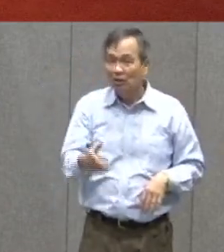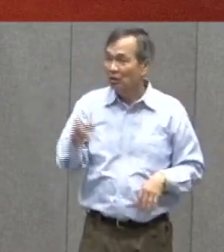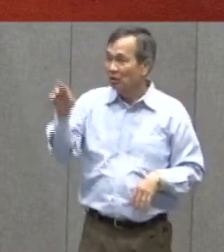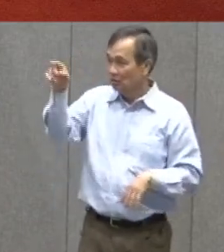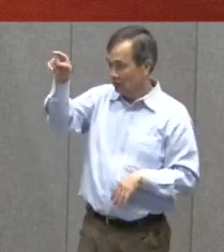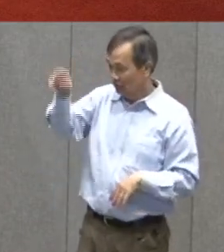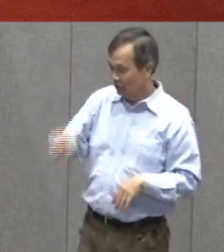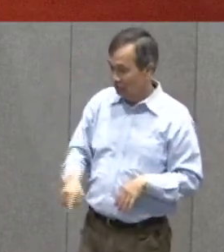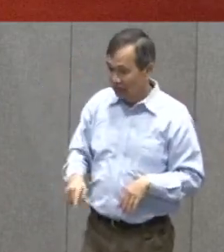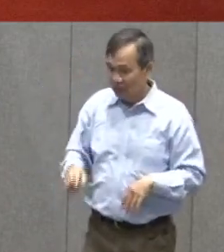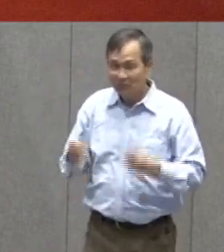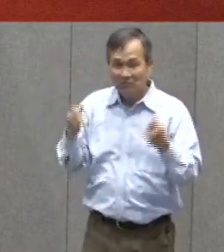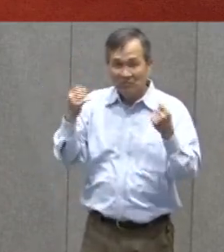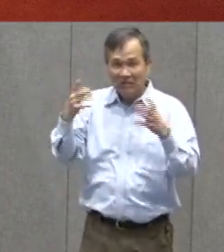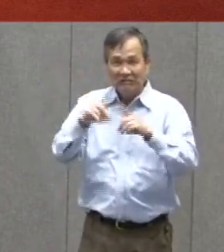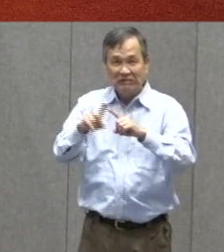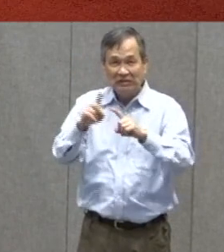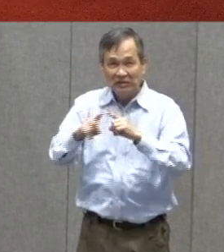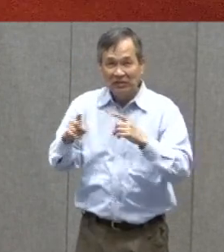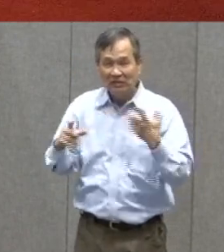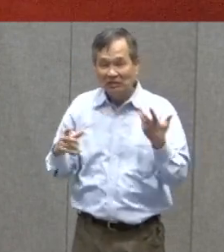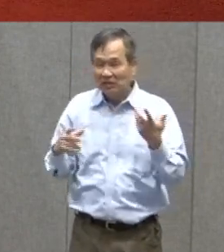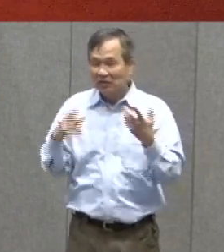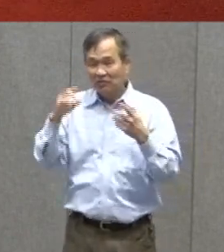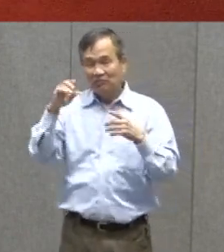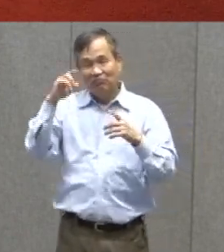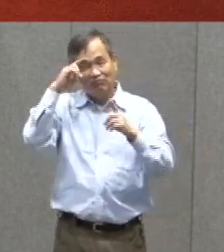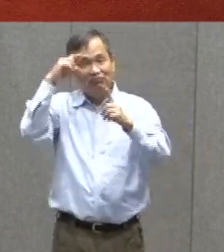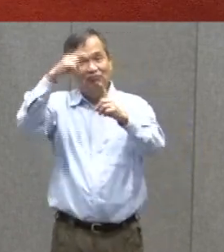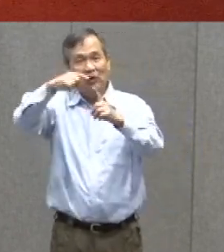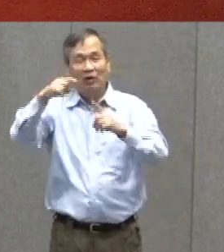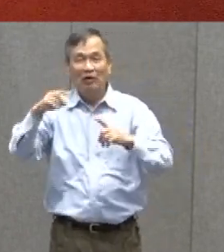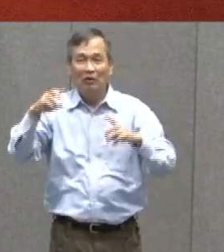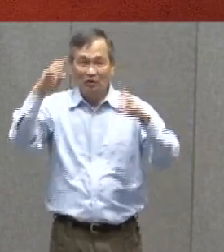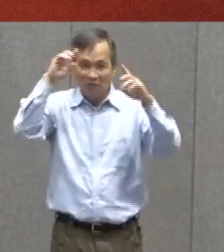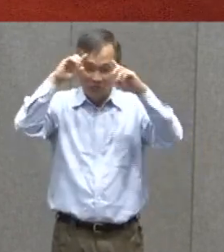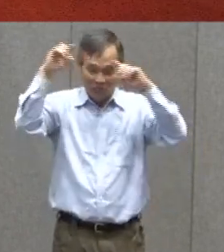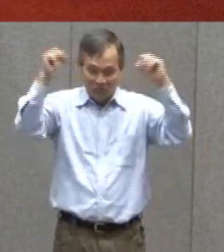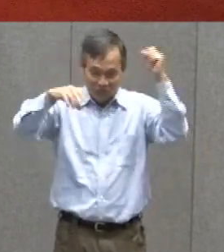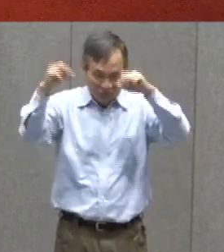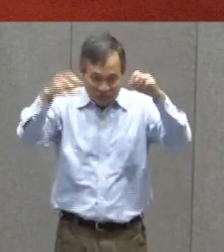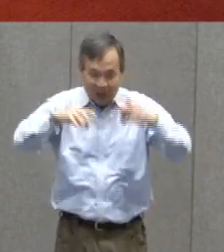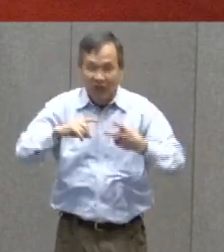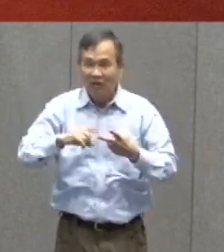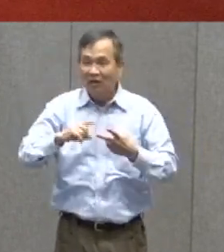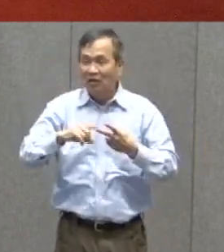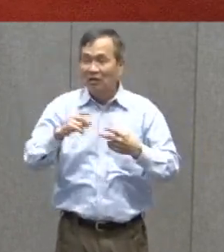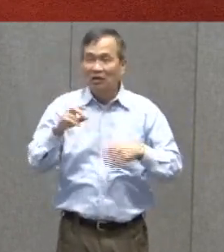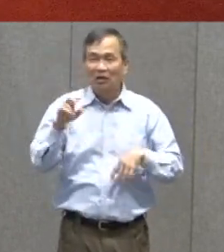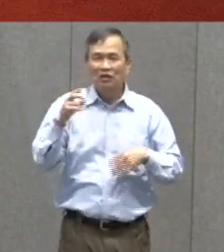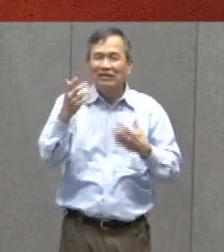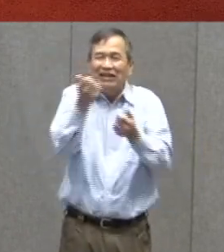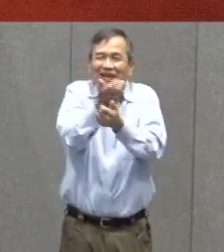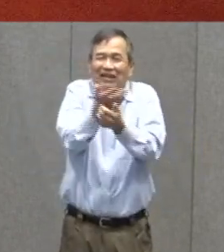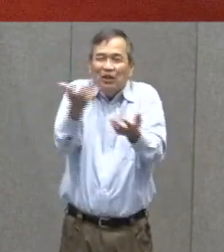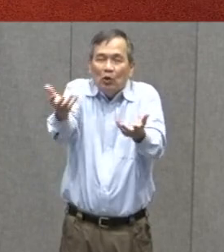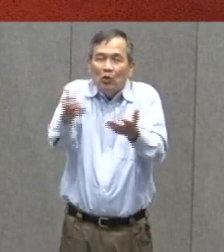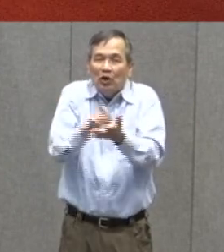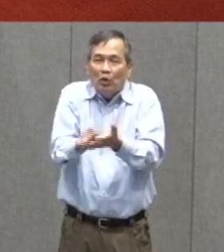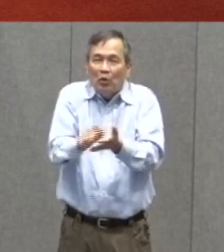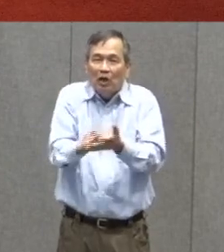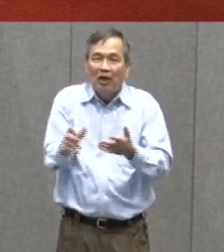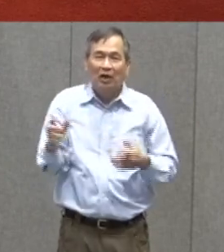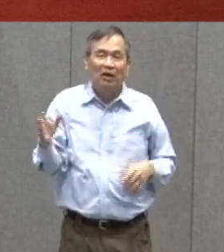for brainstorming, for things that you want to jot down and write about if you're watching a video or listening to a read